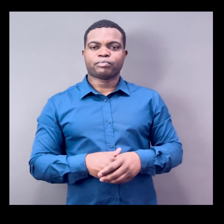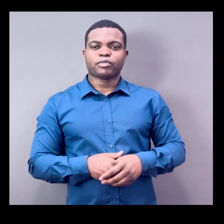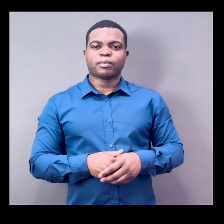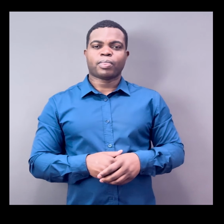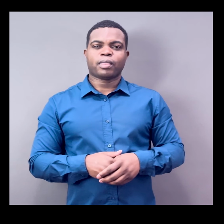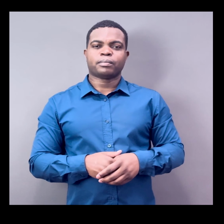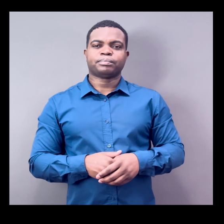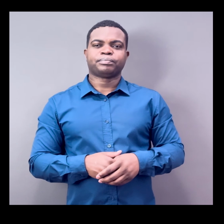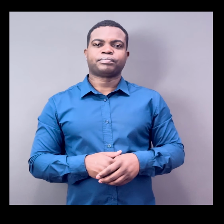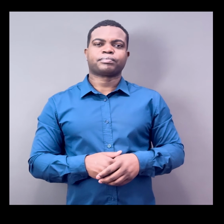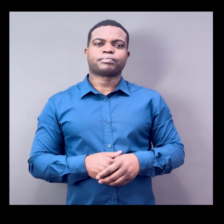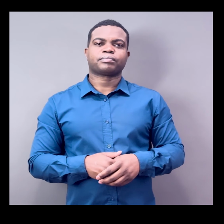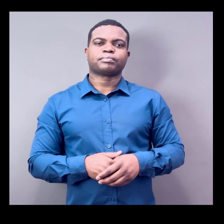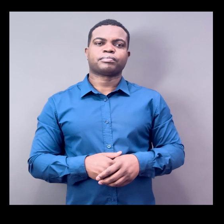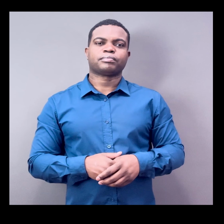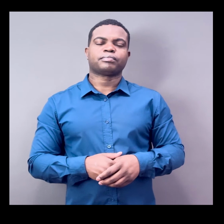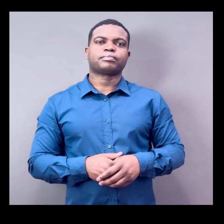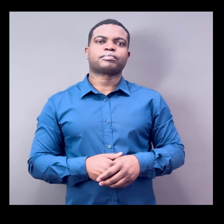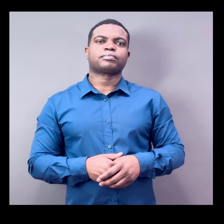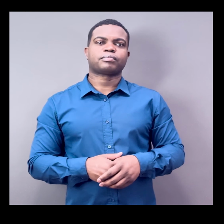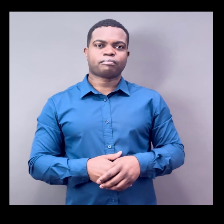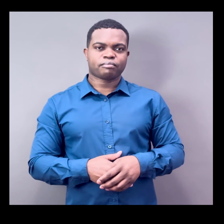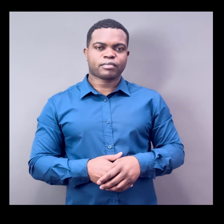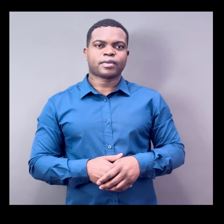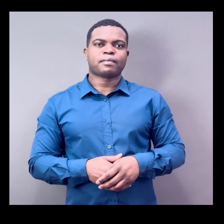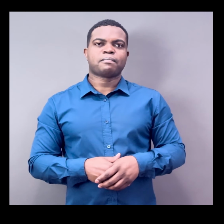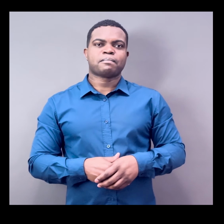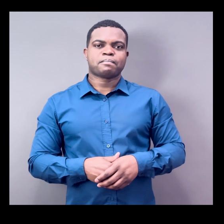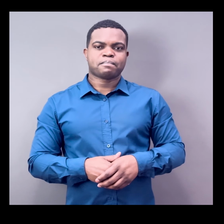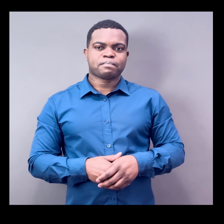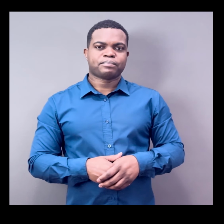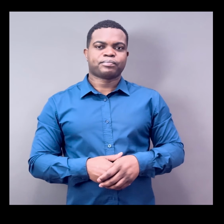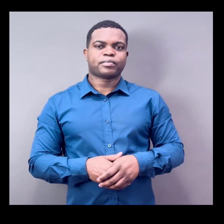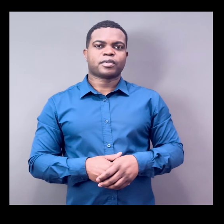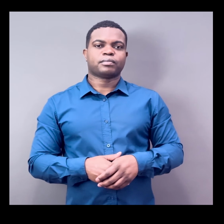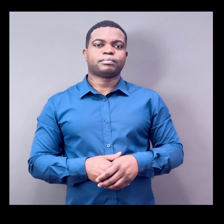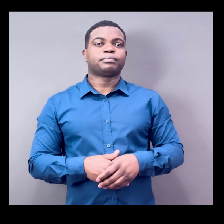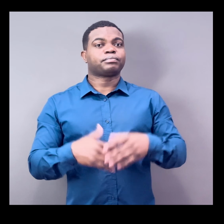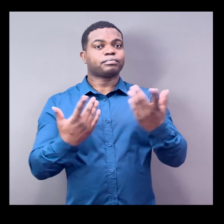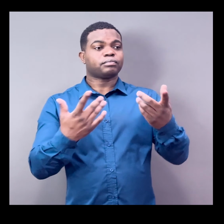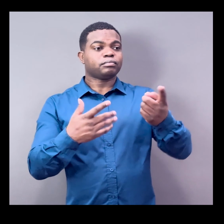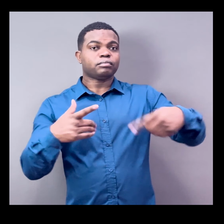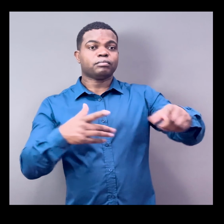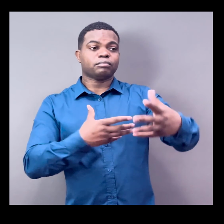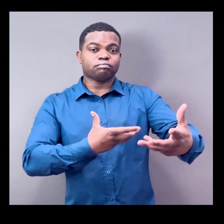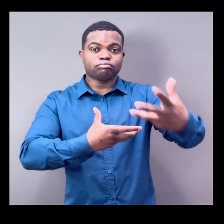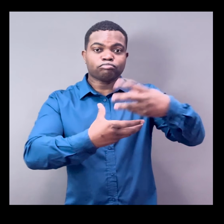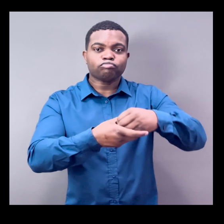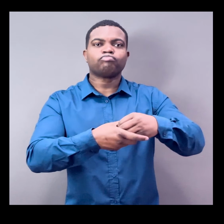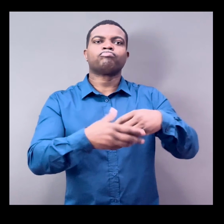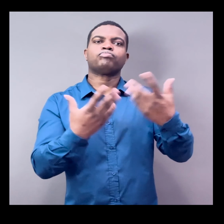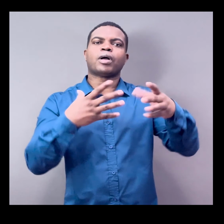approaches like participatory rural appraisal and participatory learning and actions